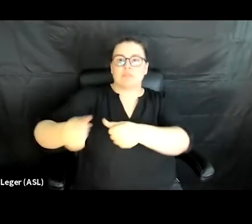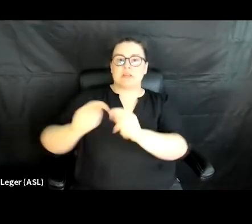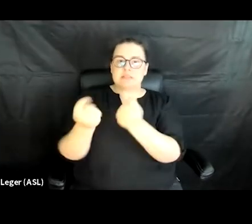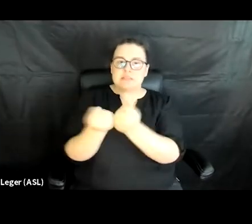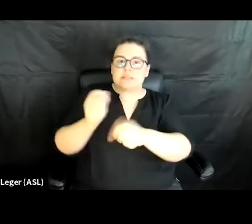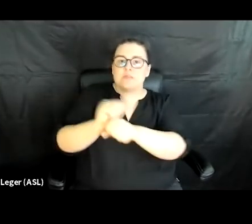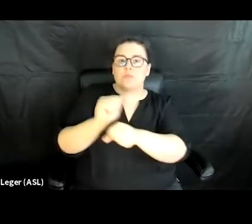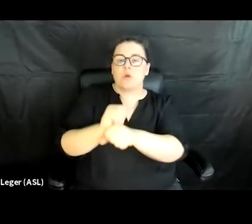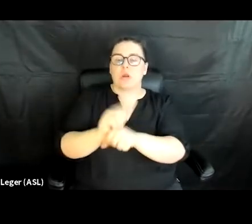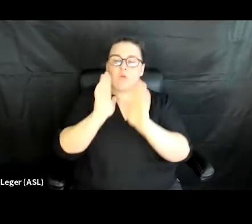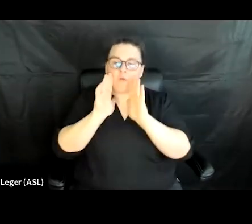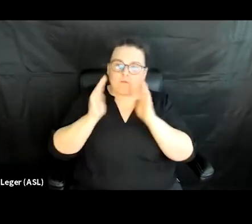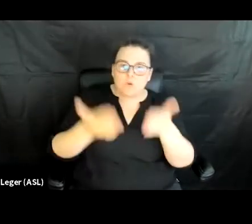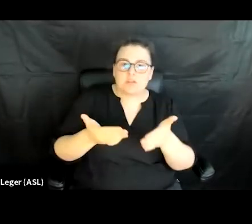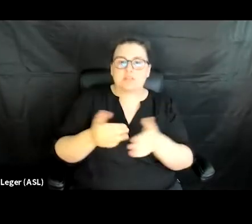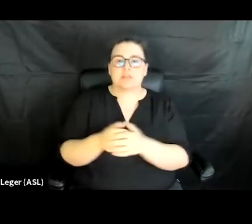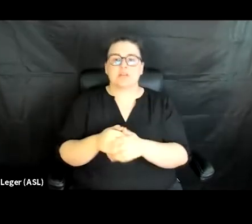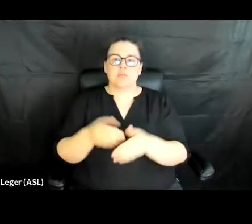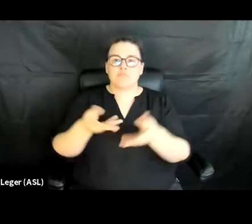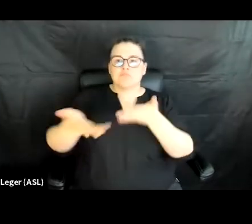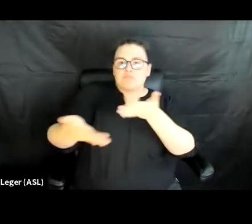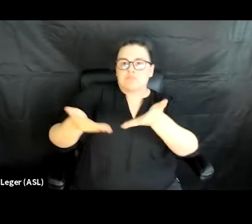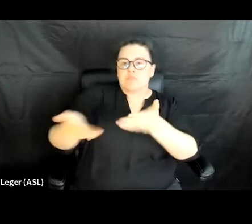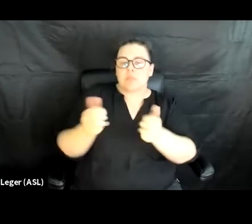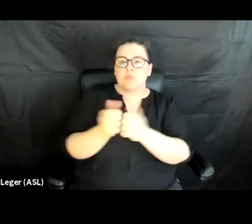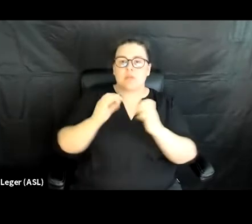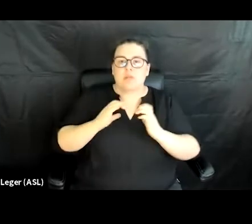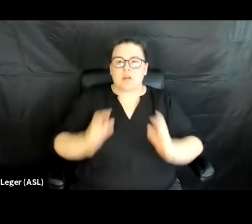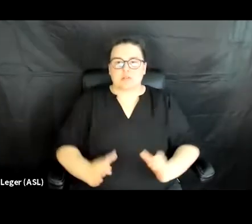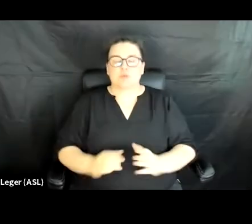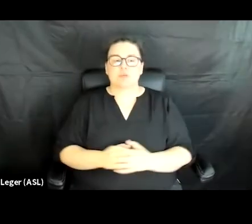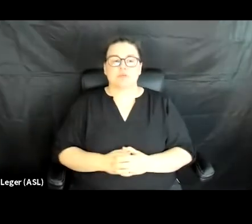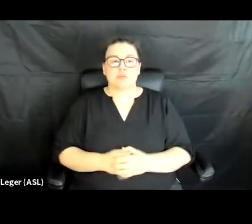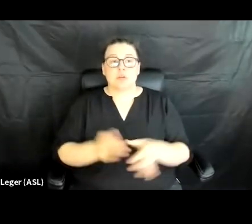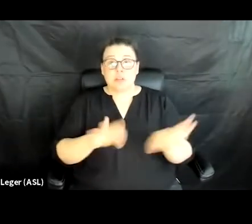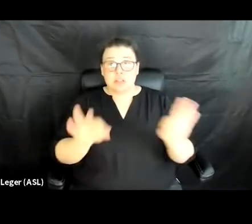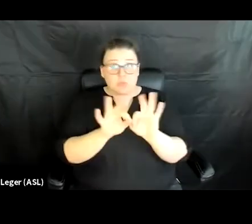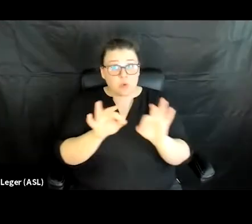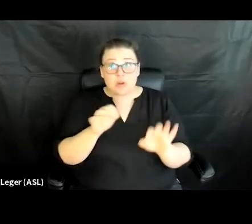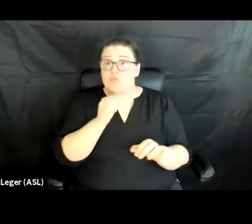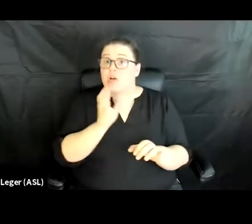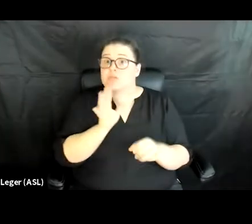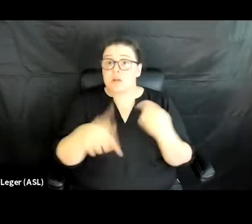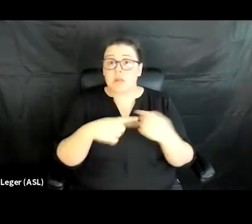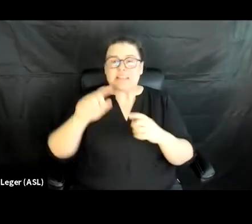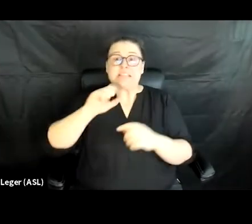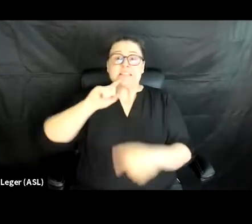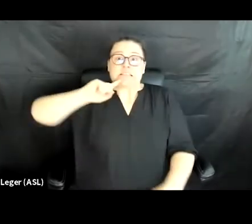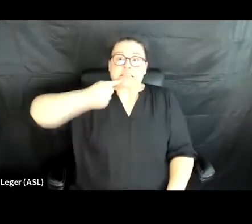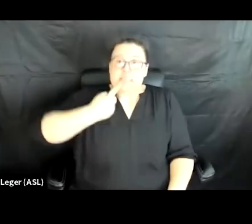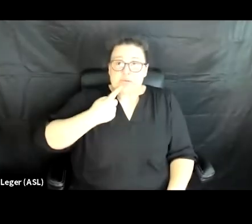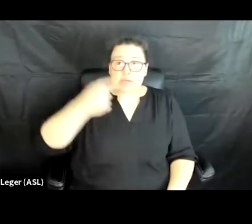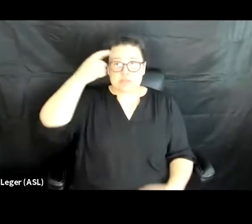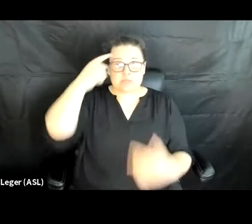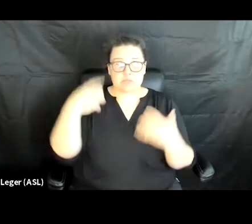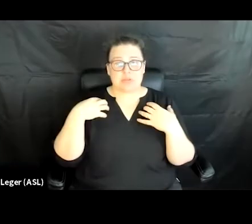maintaining concentration. And it's important to note that we're not just talking about serious mental illness, we are also talking about moderate mental